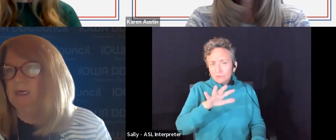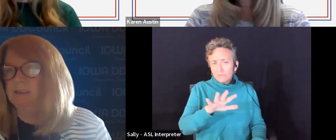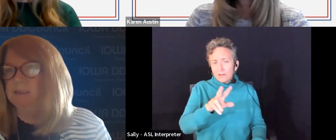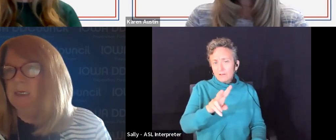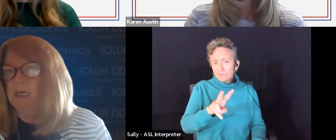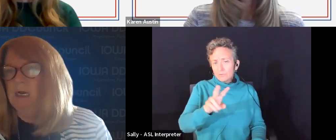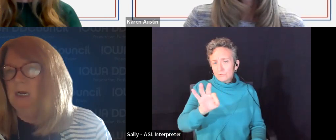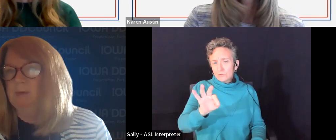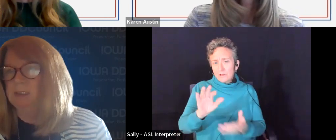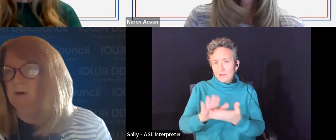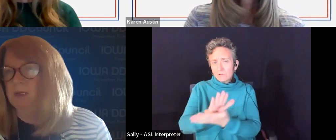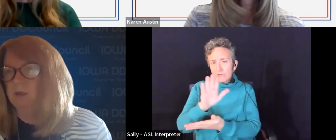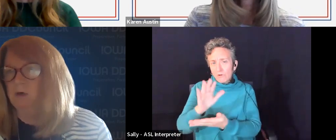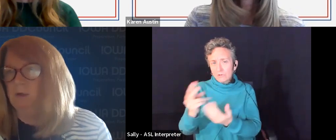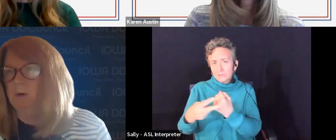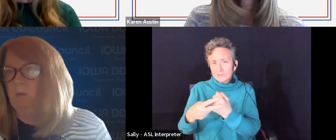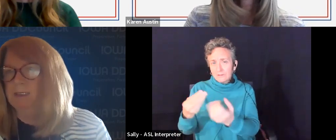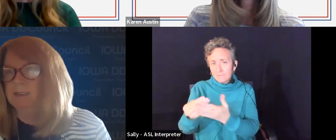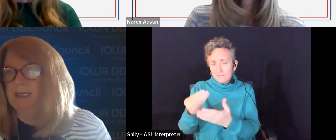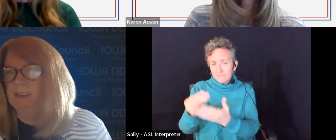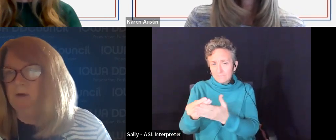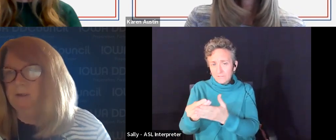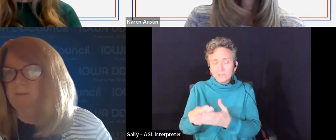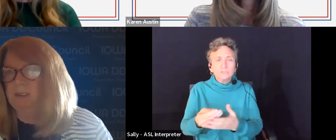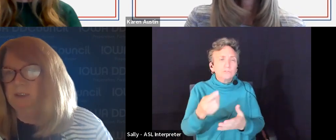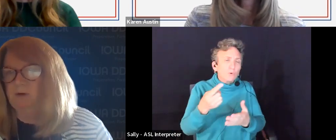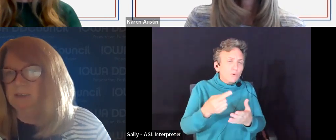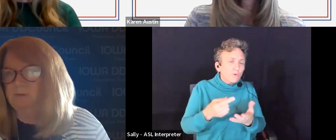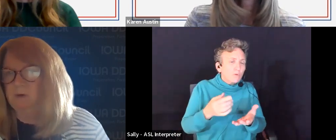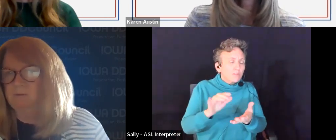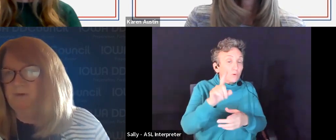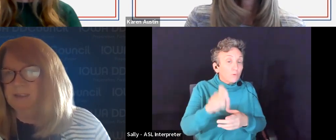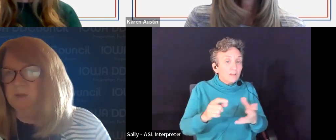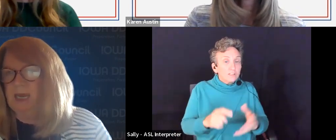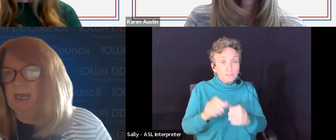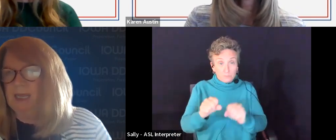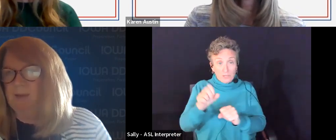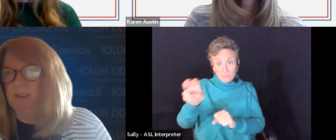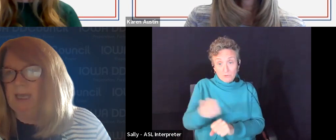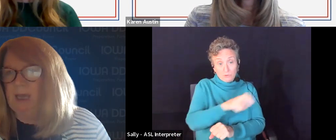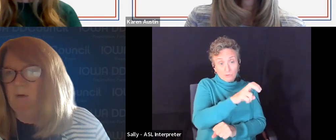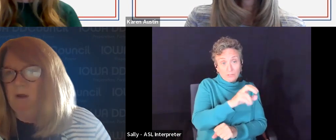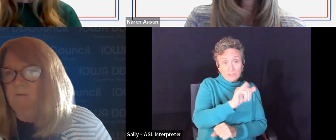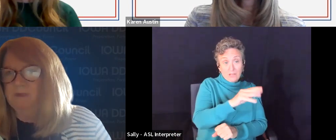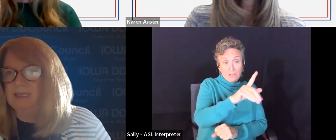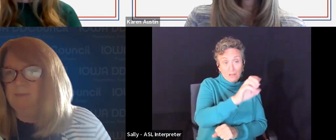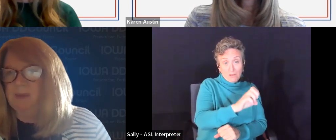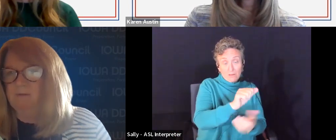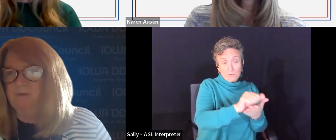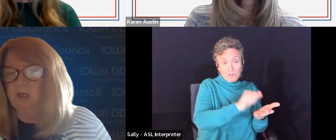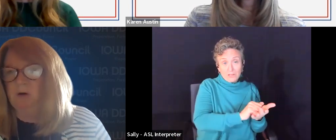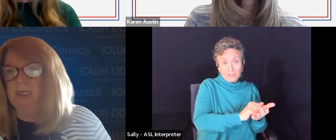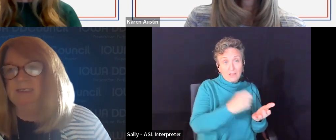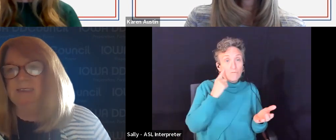savings funds. It was a question earlier, but what is the likelihood that the ability to transfer those funds to an IAble account for the